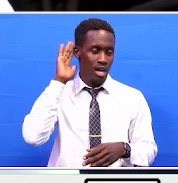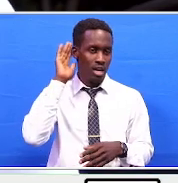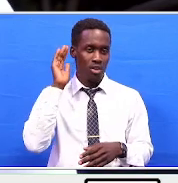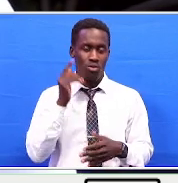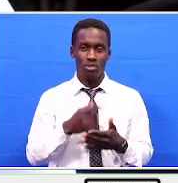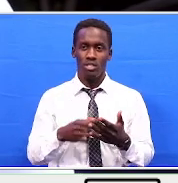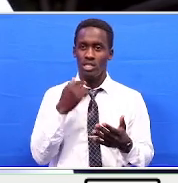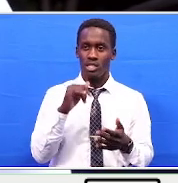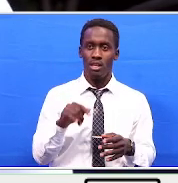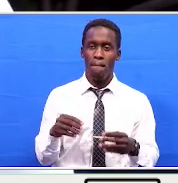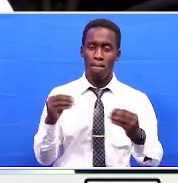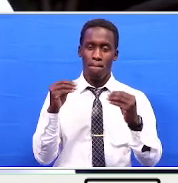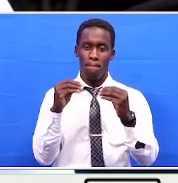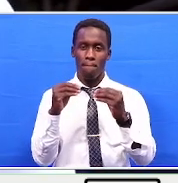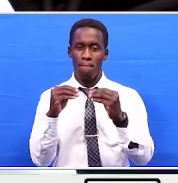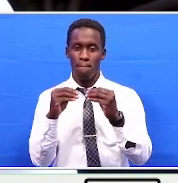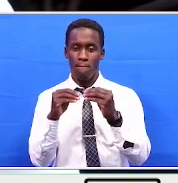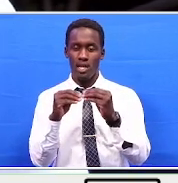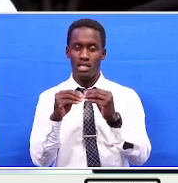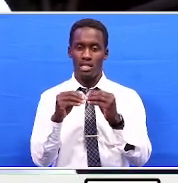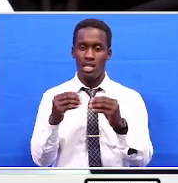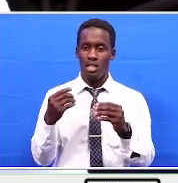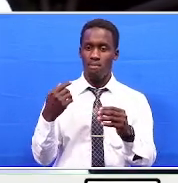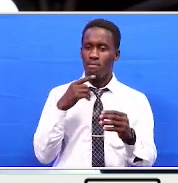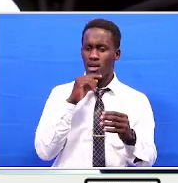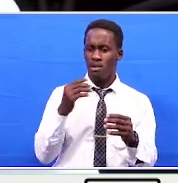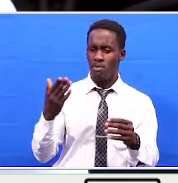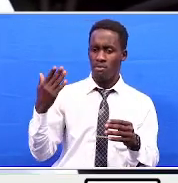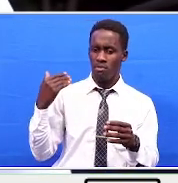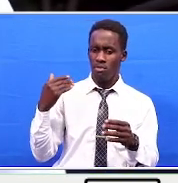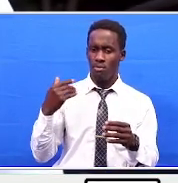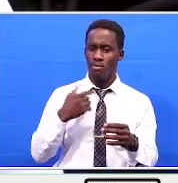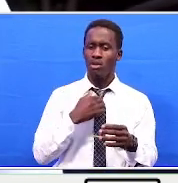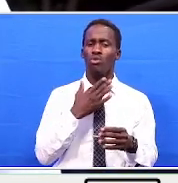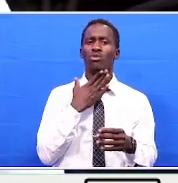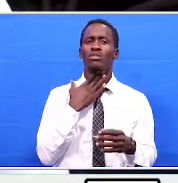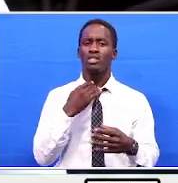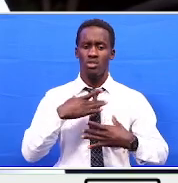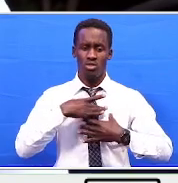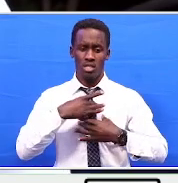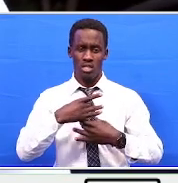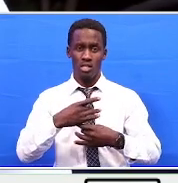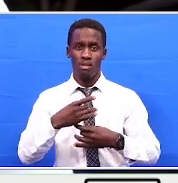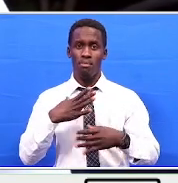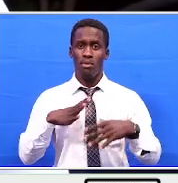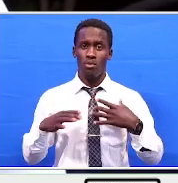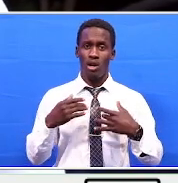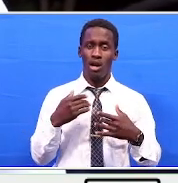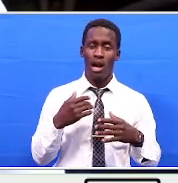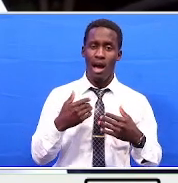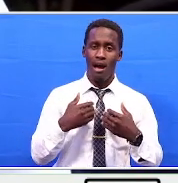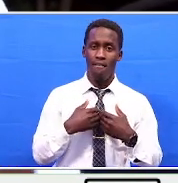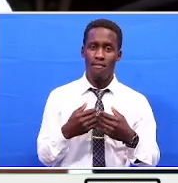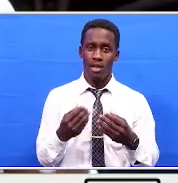a time even I met him when I was engaging KEPSA, because I'm trying to interest people with capital, including the private